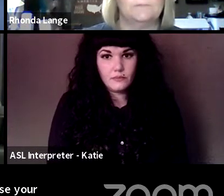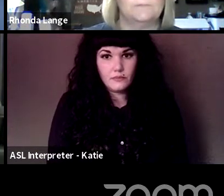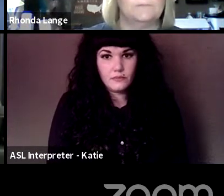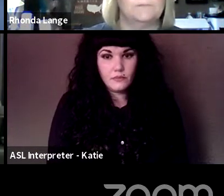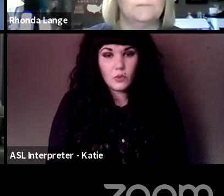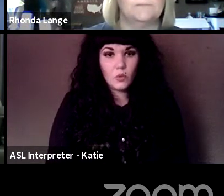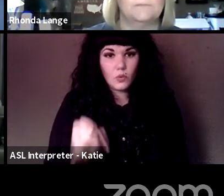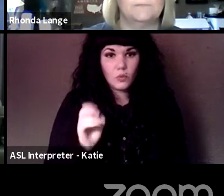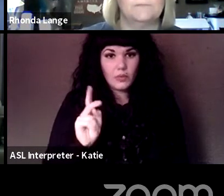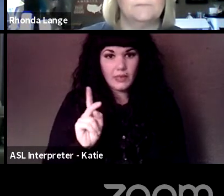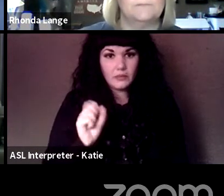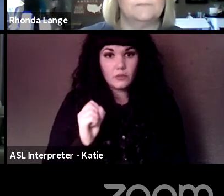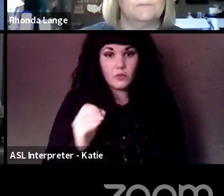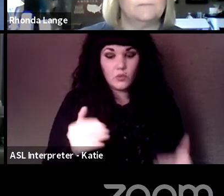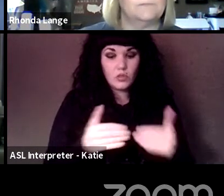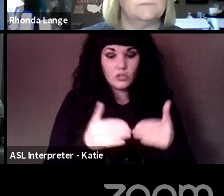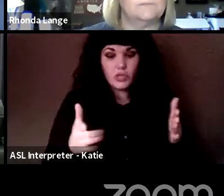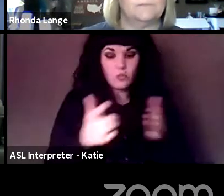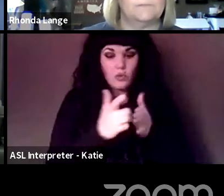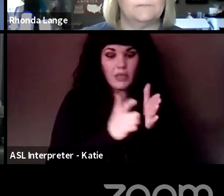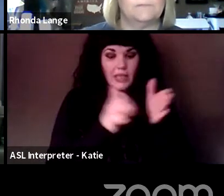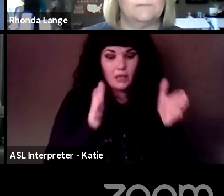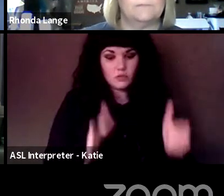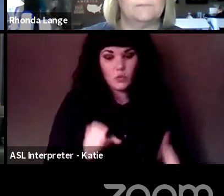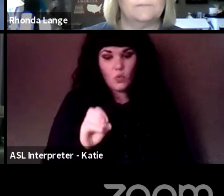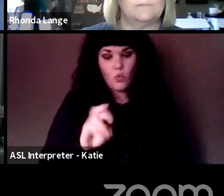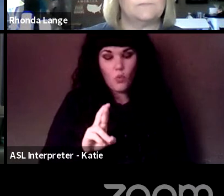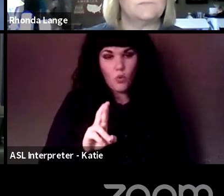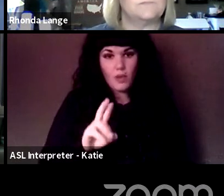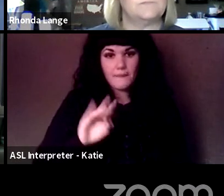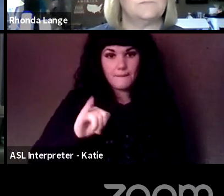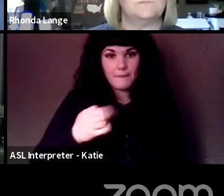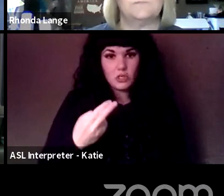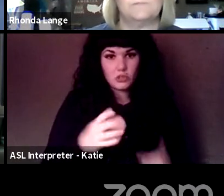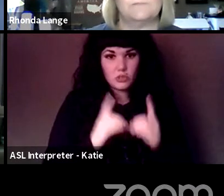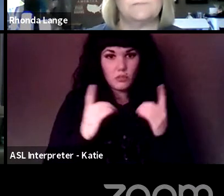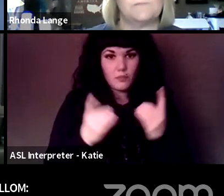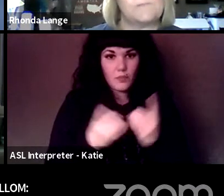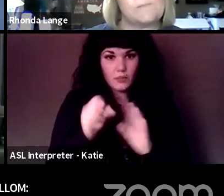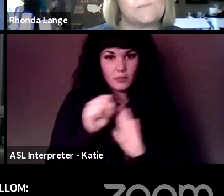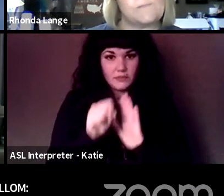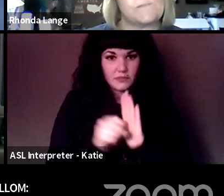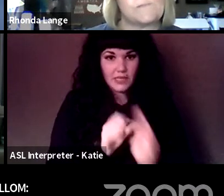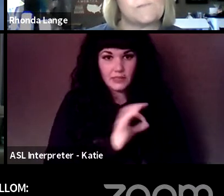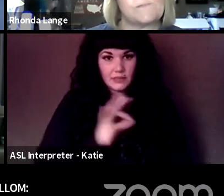And either General Counsel or Michigan Department of State staff, can you give me a count of the vote?